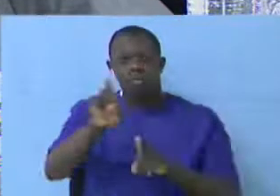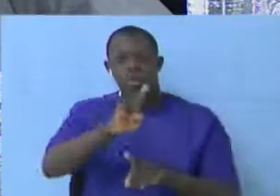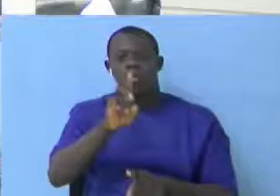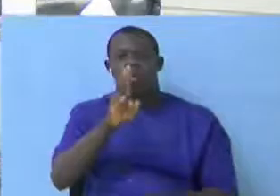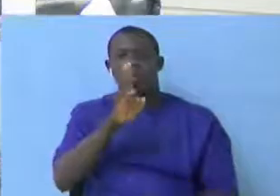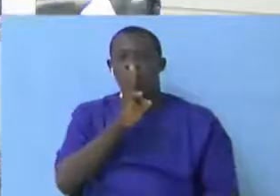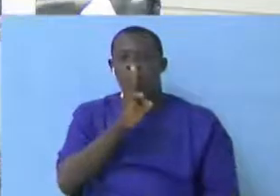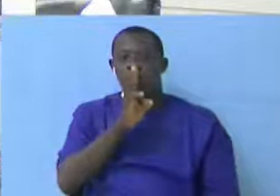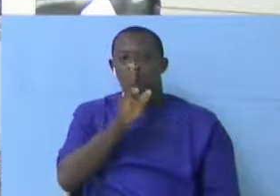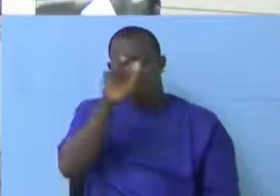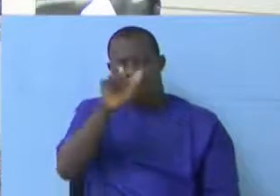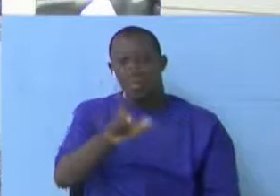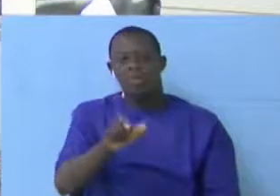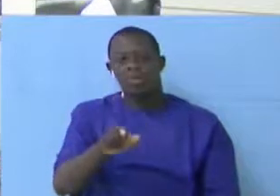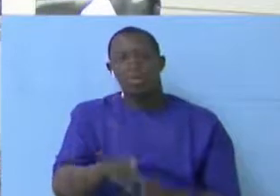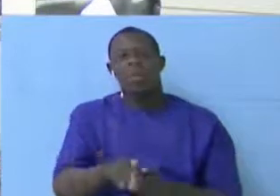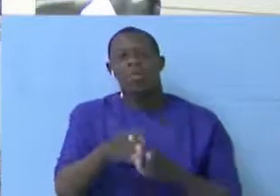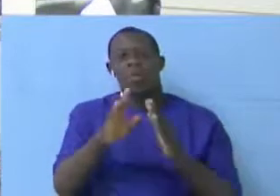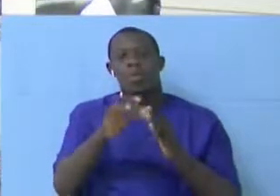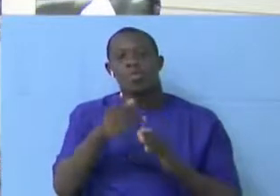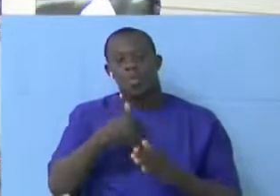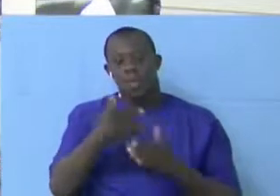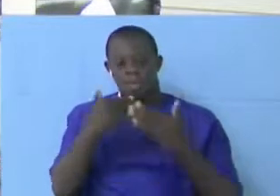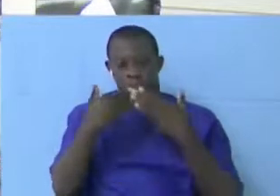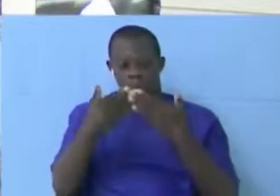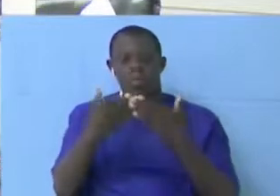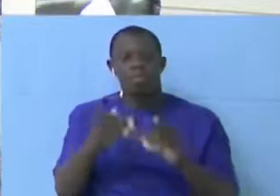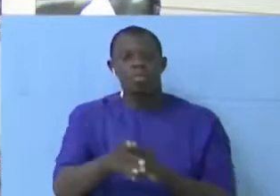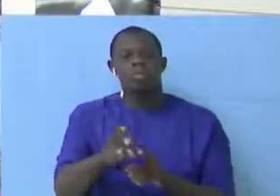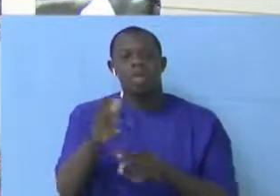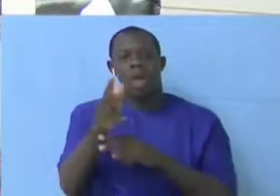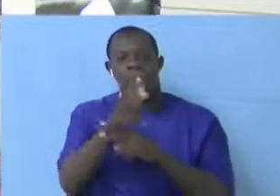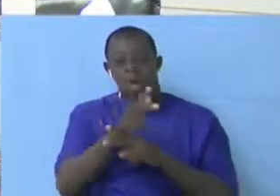who? And like I said, the state guard,